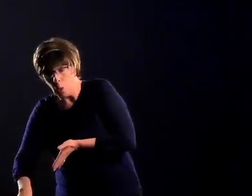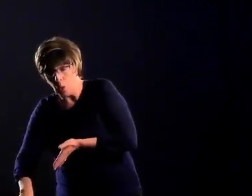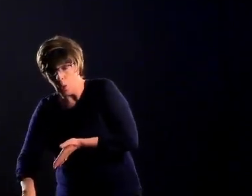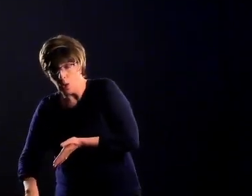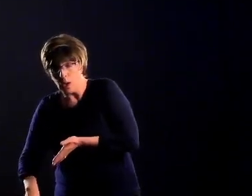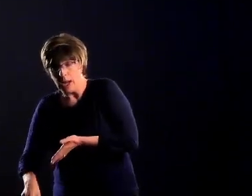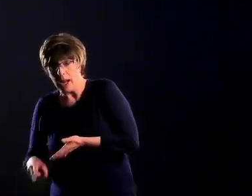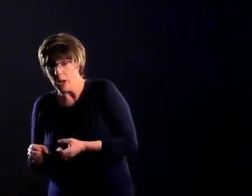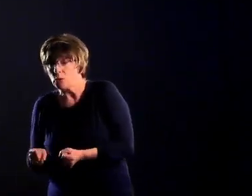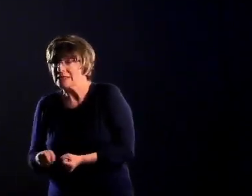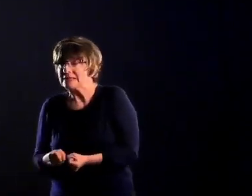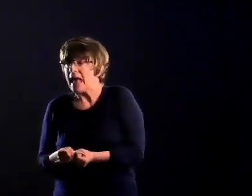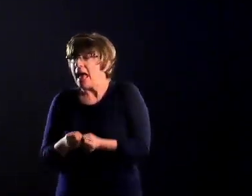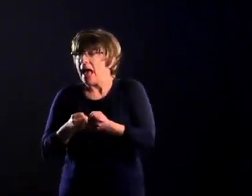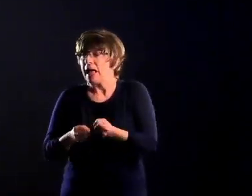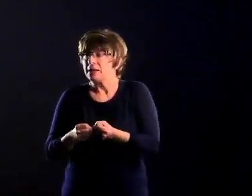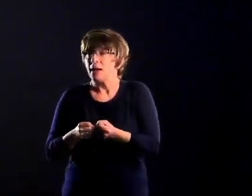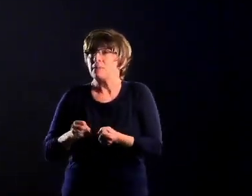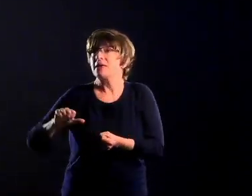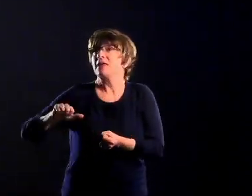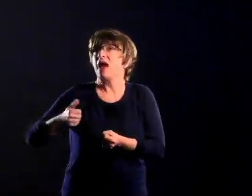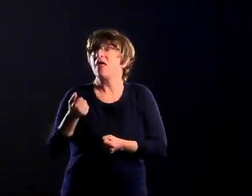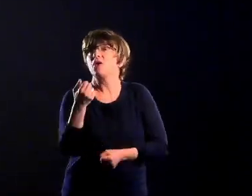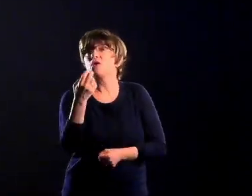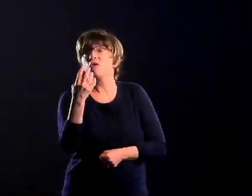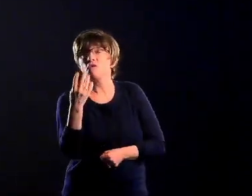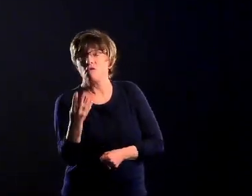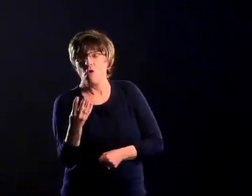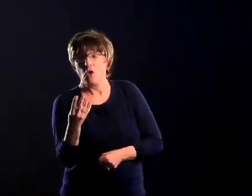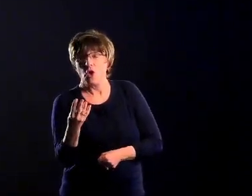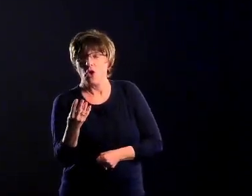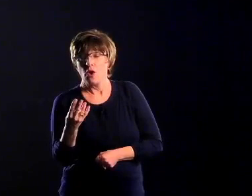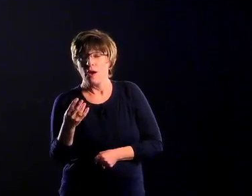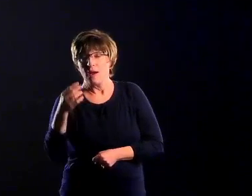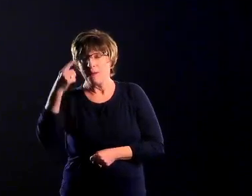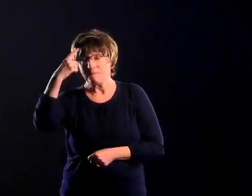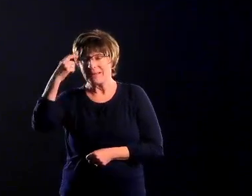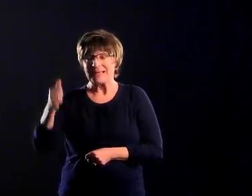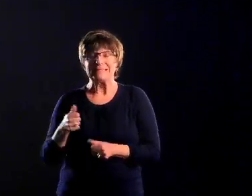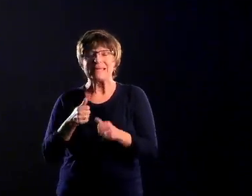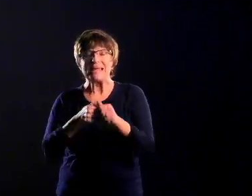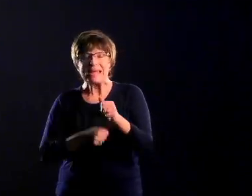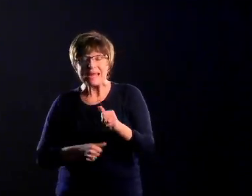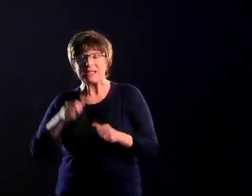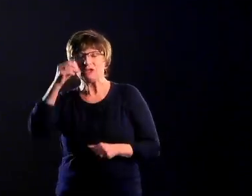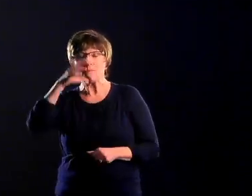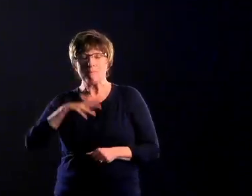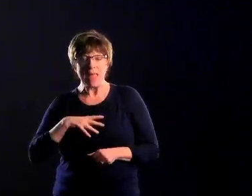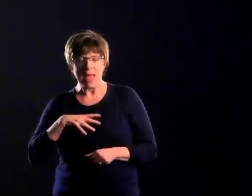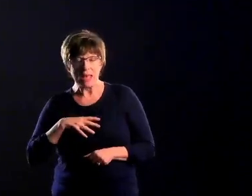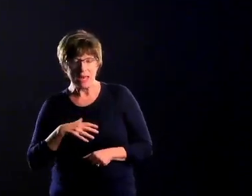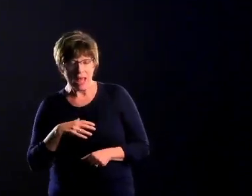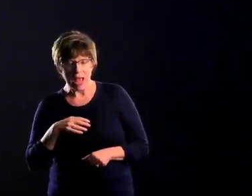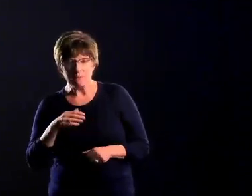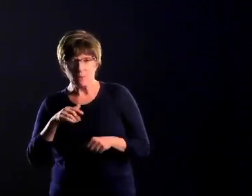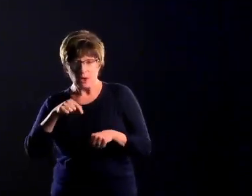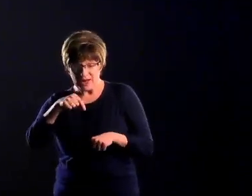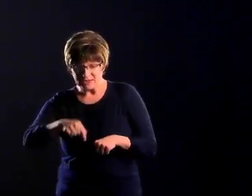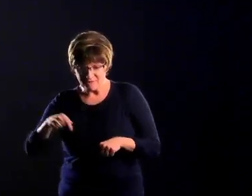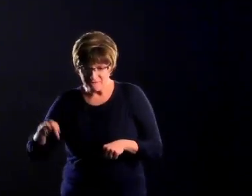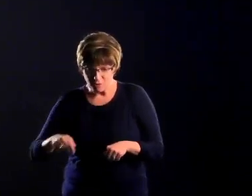other four because each one had put a toehold in the niches that had been cut into the